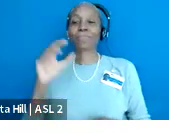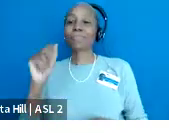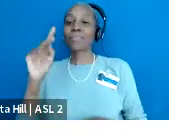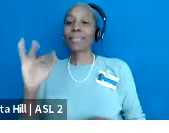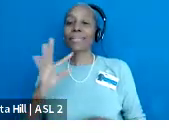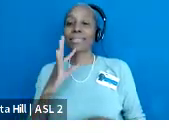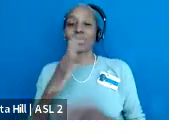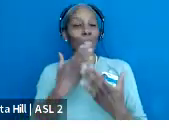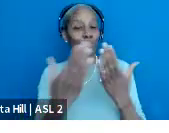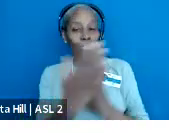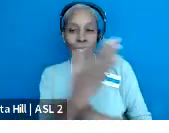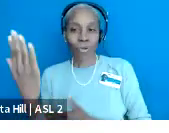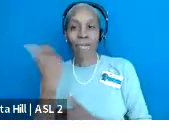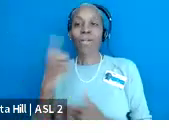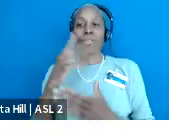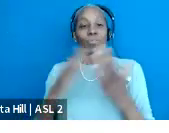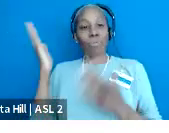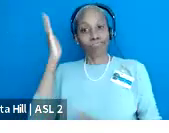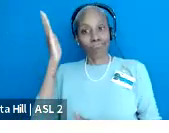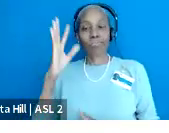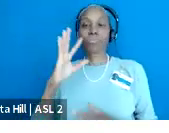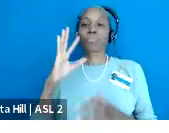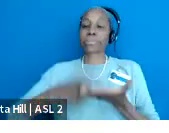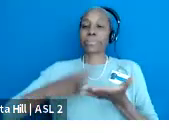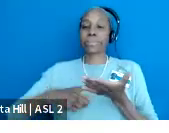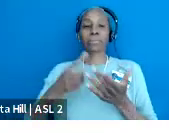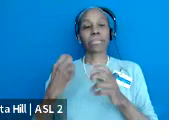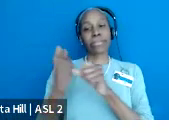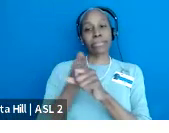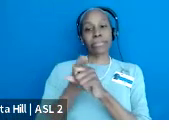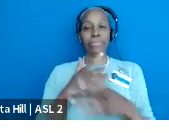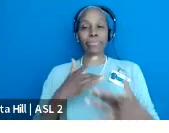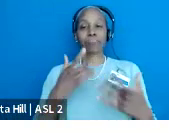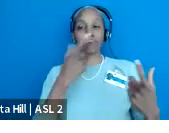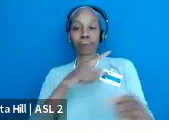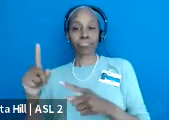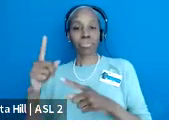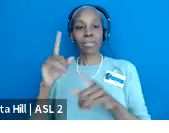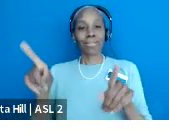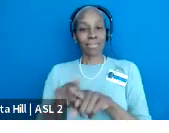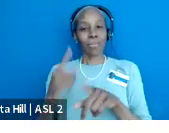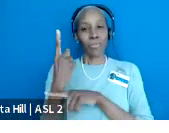Ms. Darman. Good morning, everyone. This portion of the presentation, we'll go over statistics and trends that we saw last year.